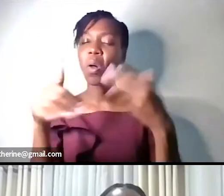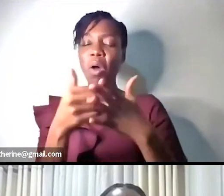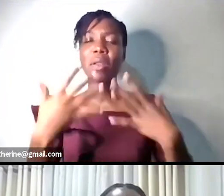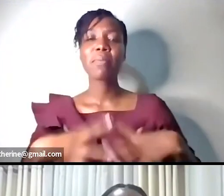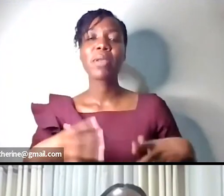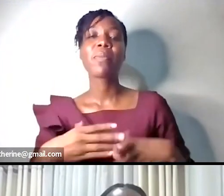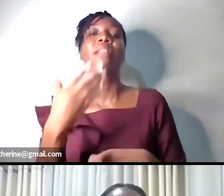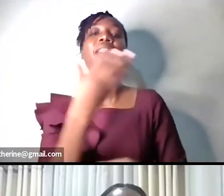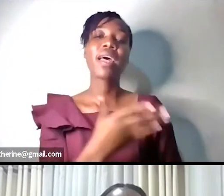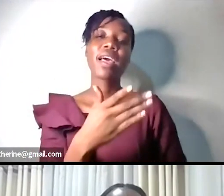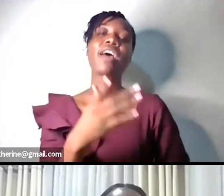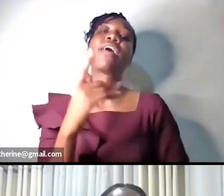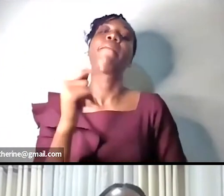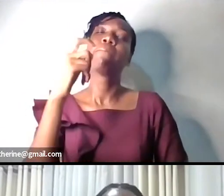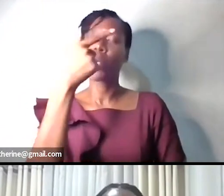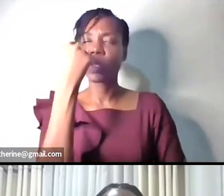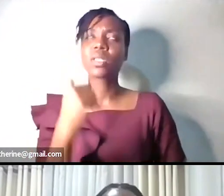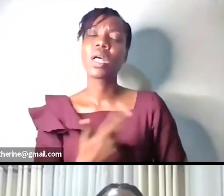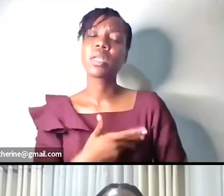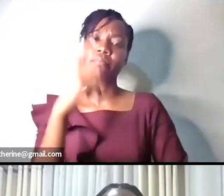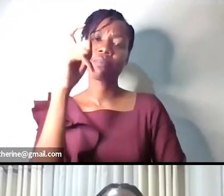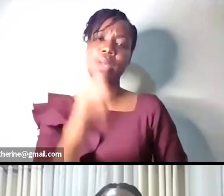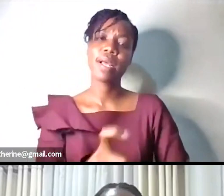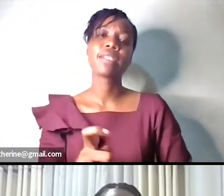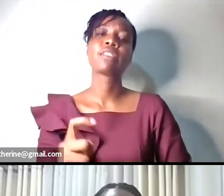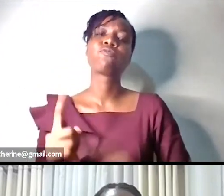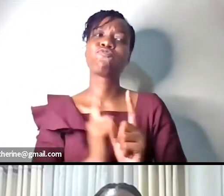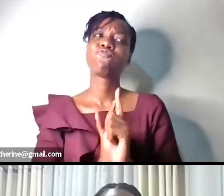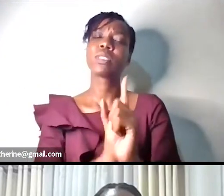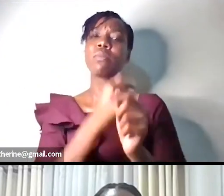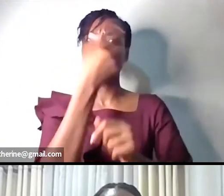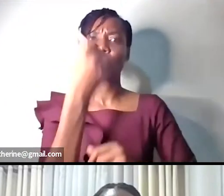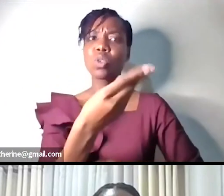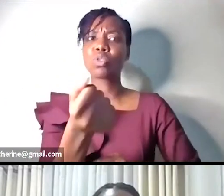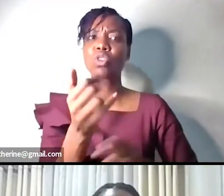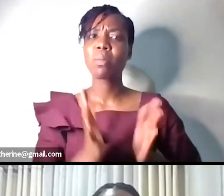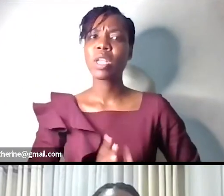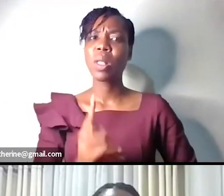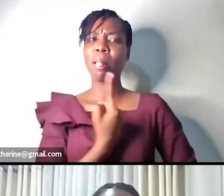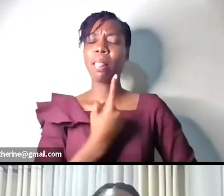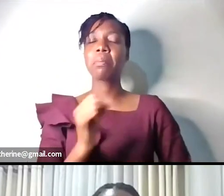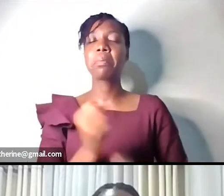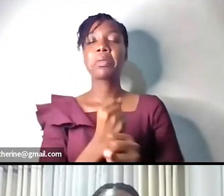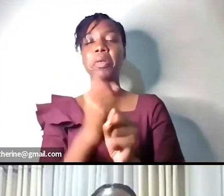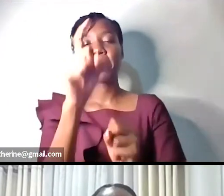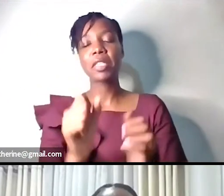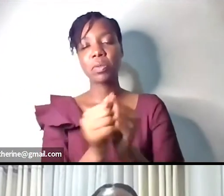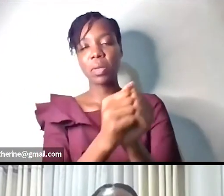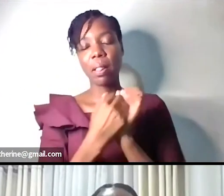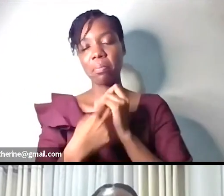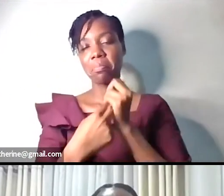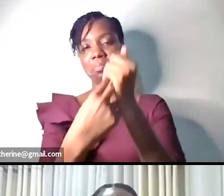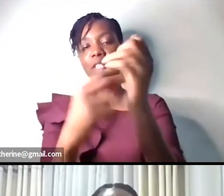coexist and there is no one solution to one person. We actually have to work together. And the conversation tonight is